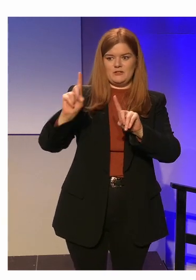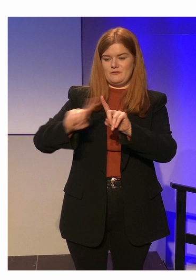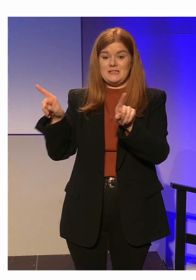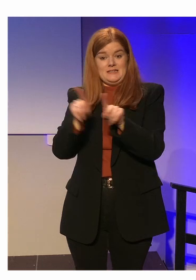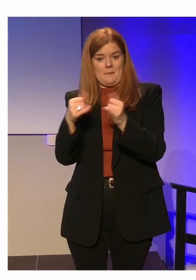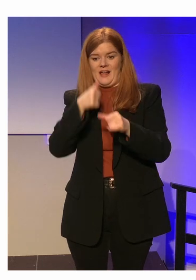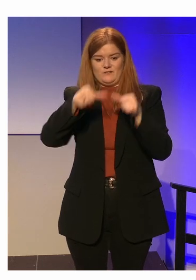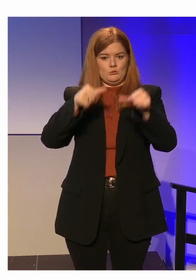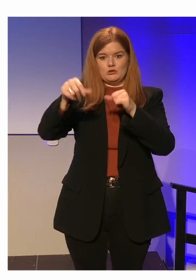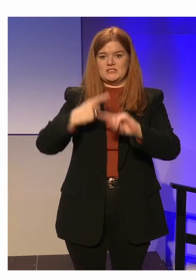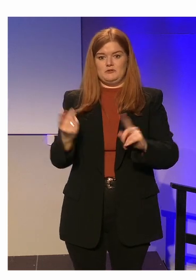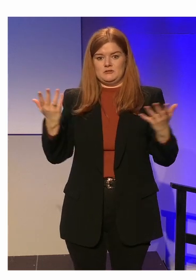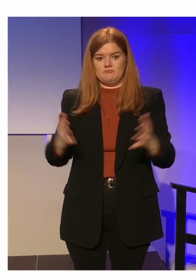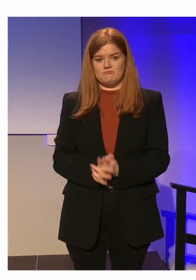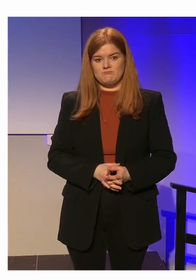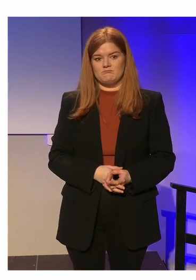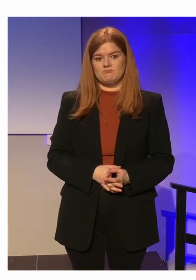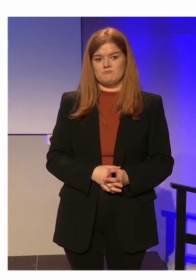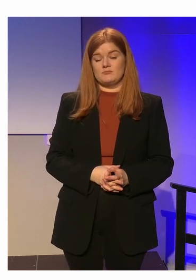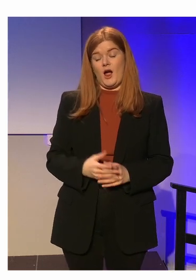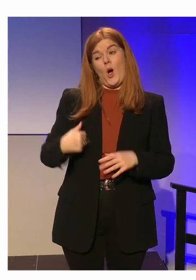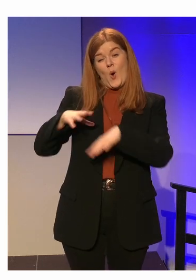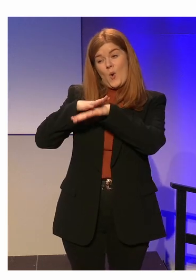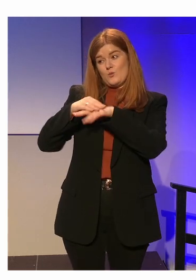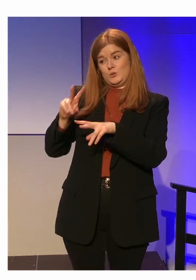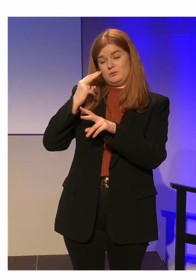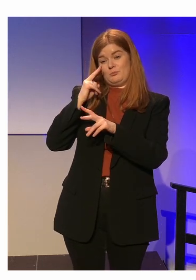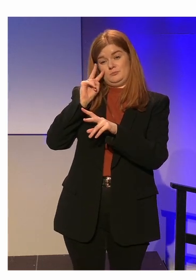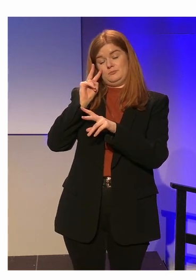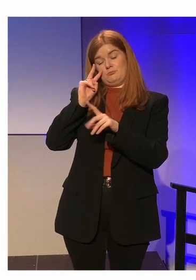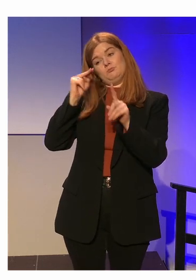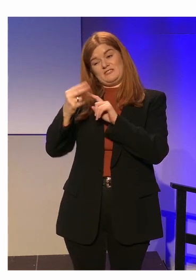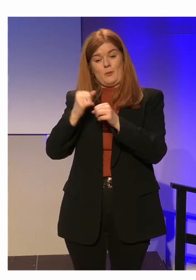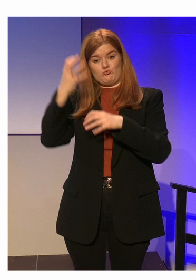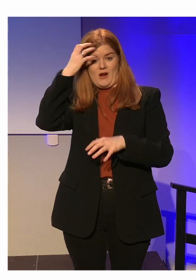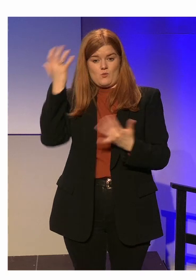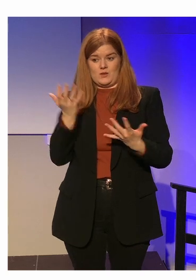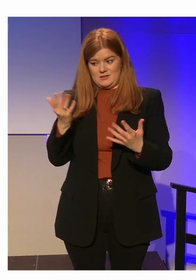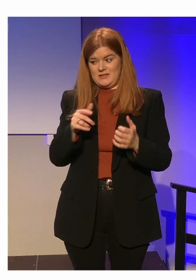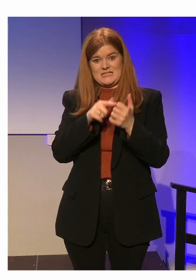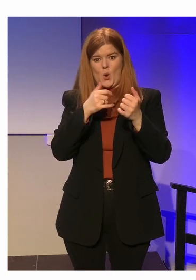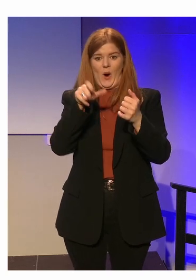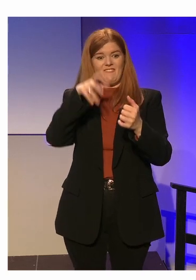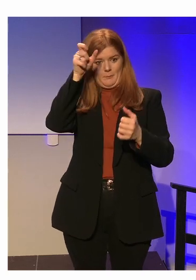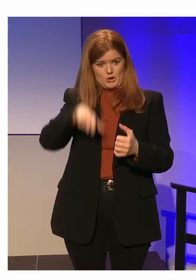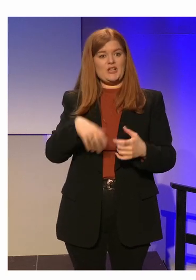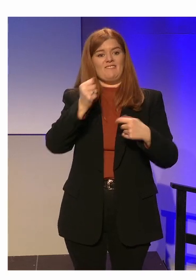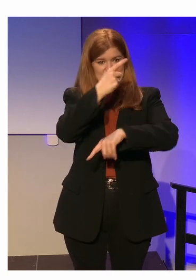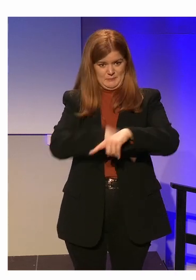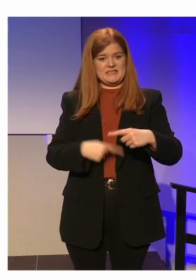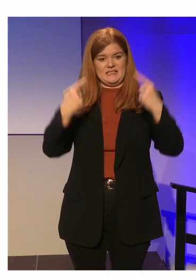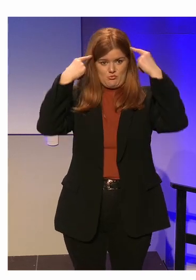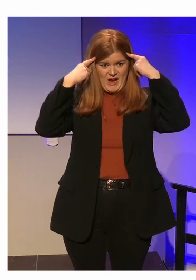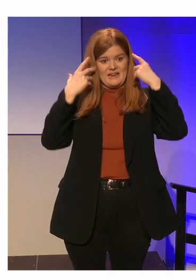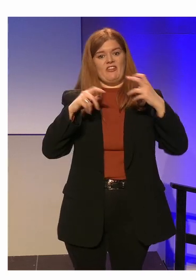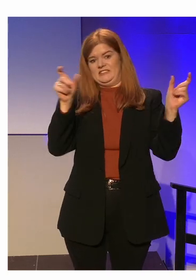fingerprint. Our old view of the brain was very much, there is a person who has a disability, they